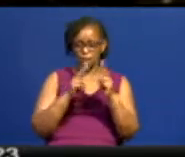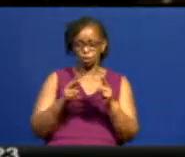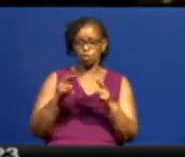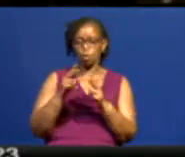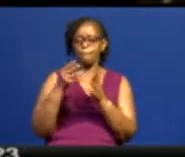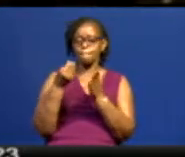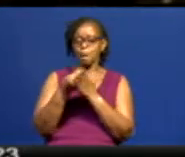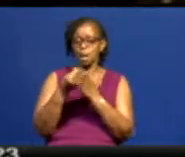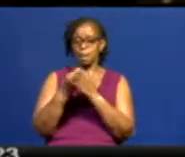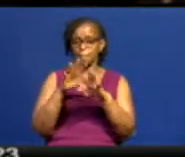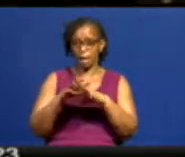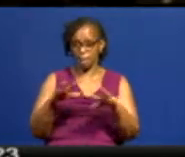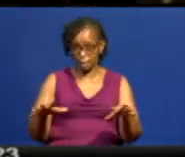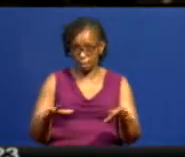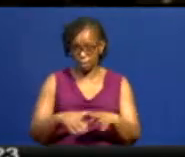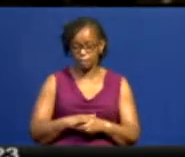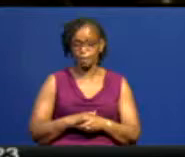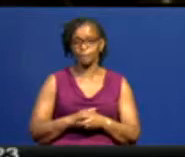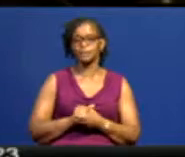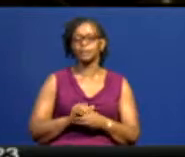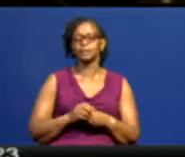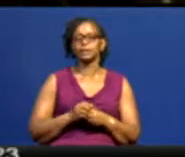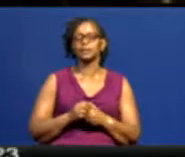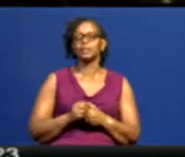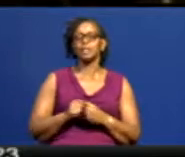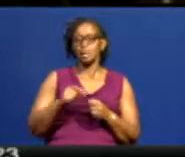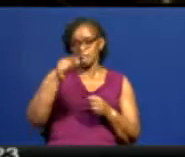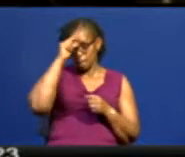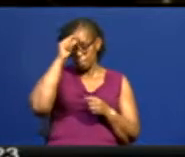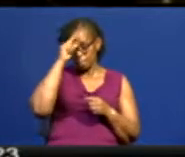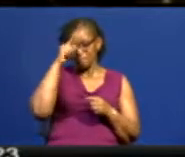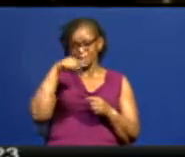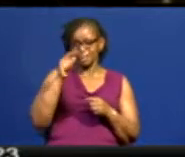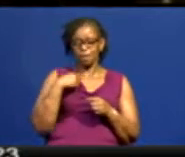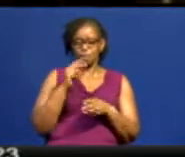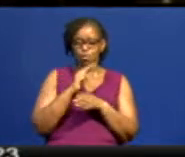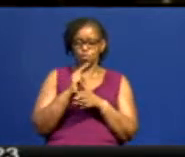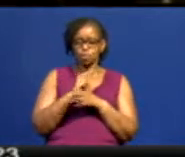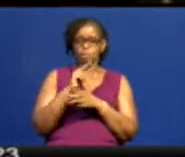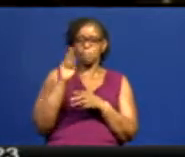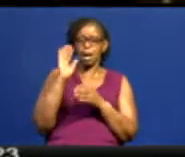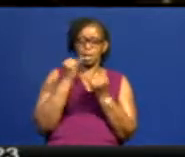markets. The government, in exercise of their sovereignty, it is